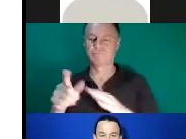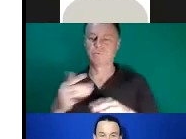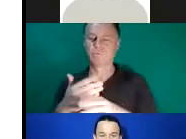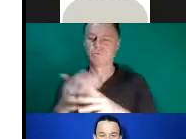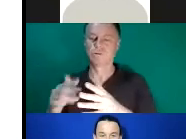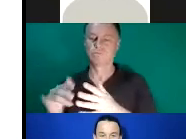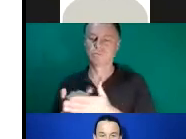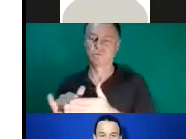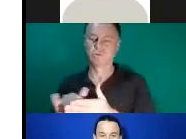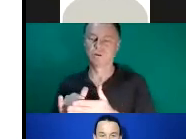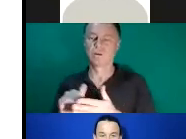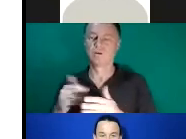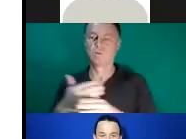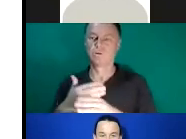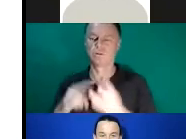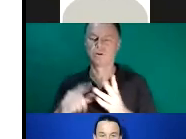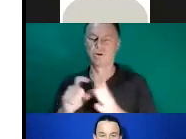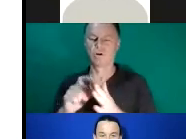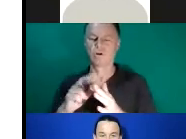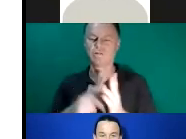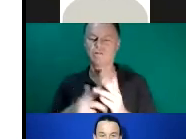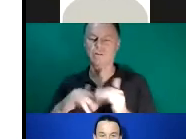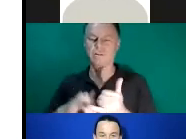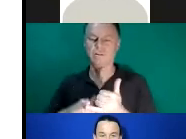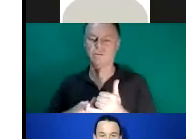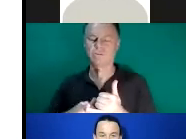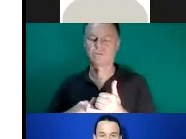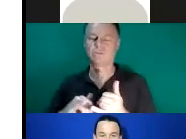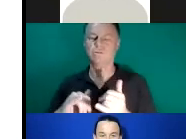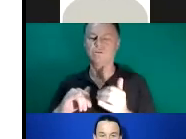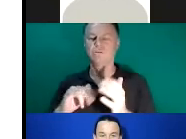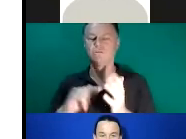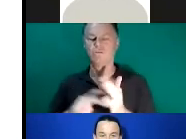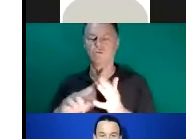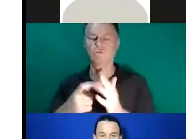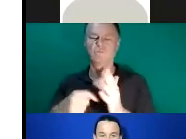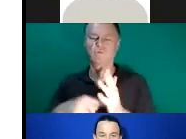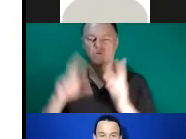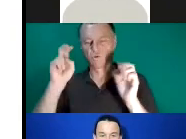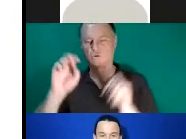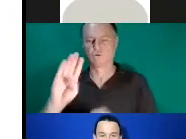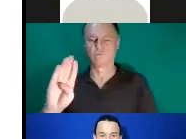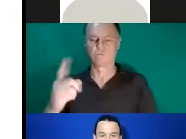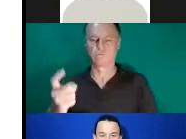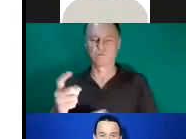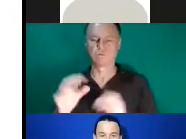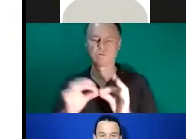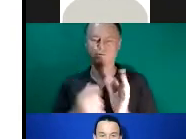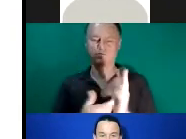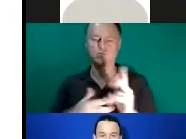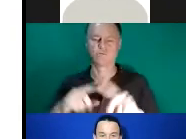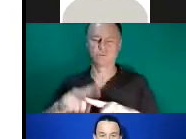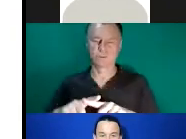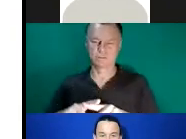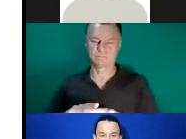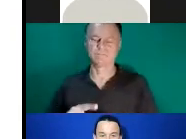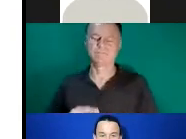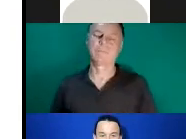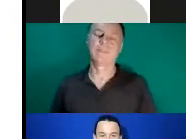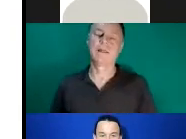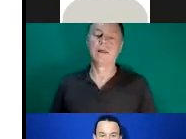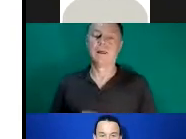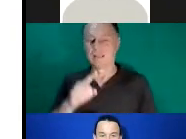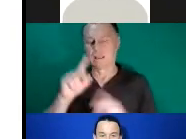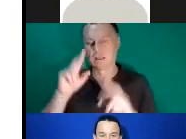in Unionport, New York, now the Bronx. He was fascinated with medical procedures, often would spend